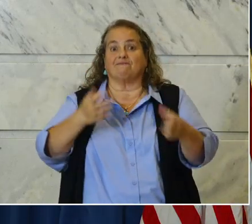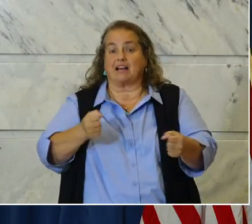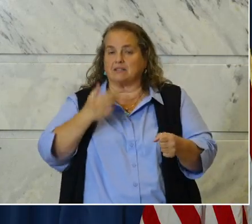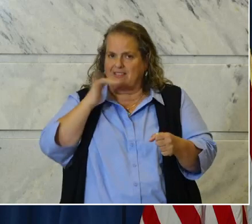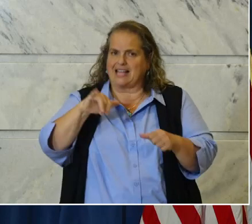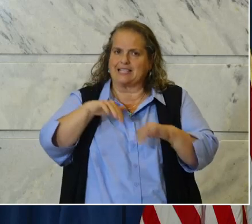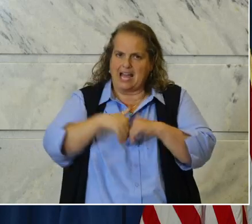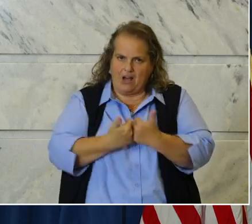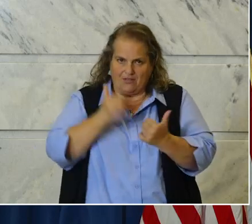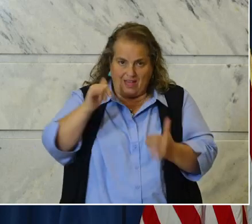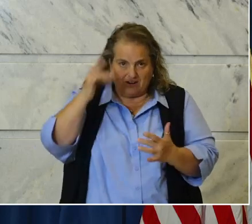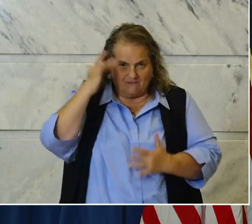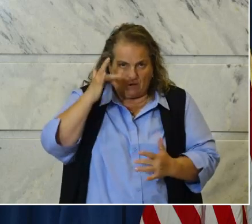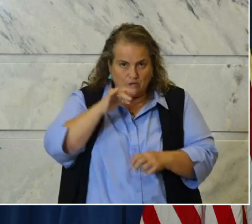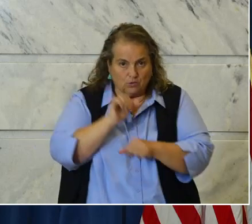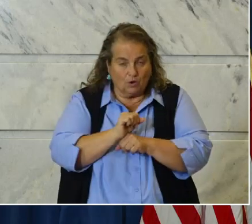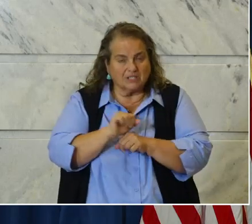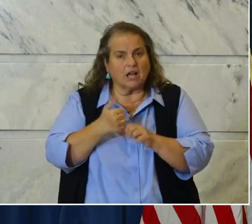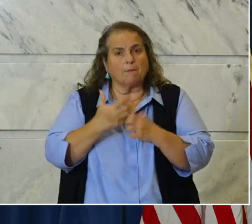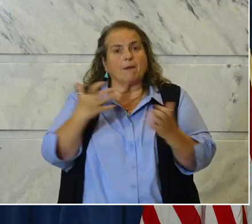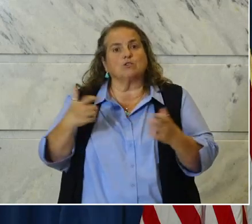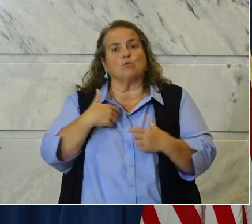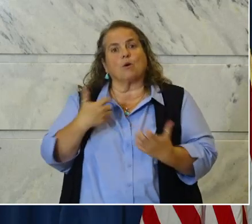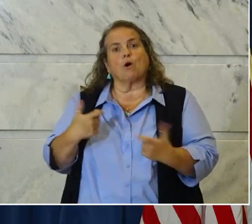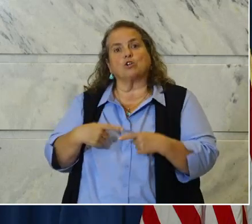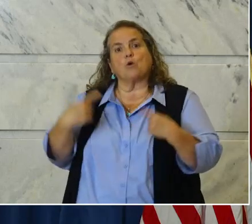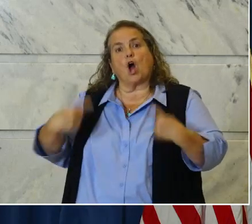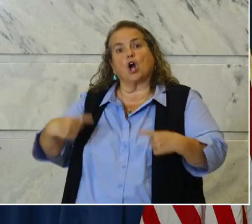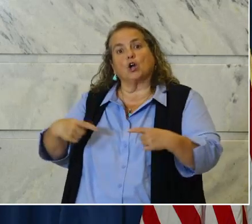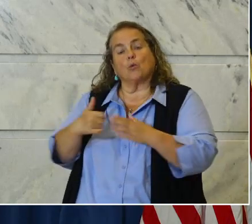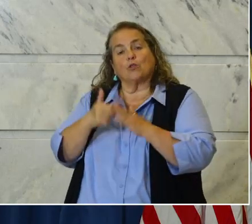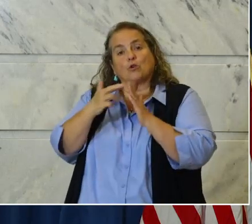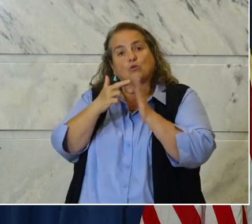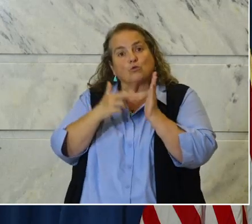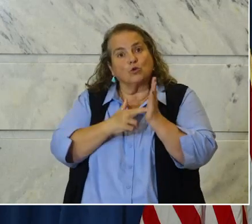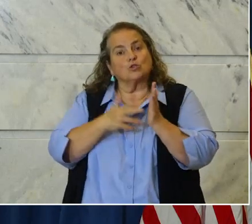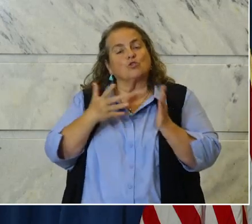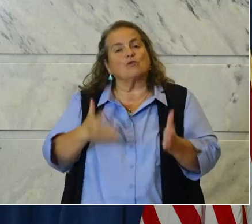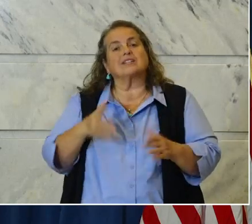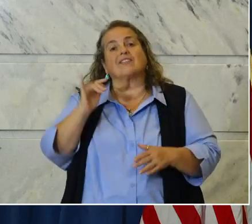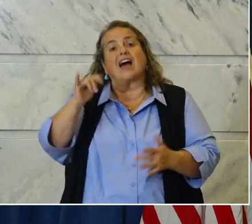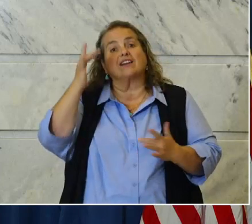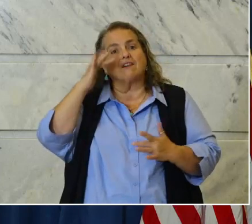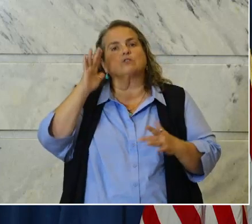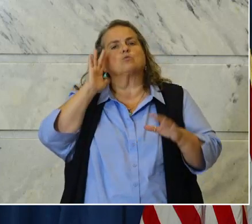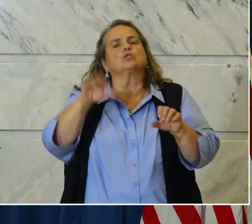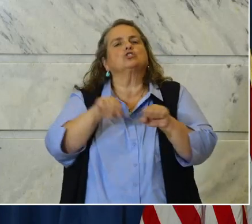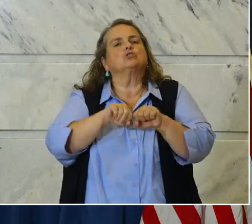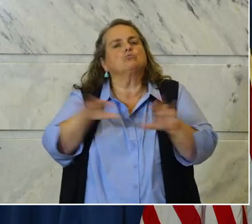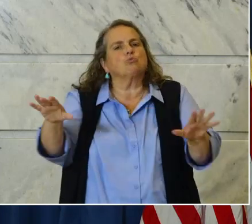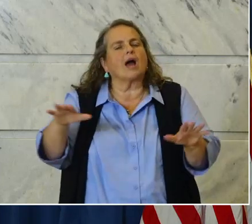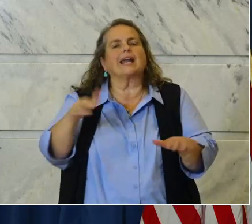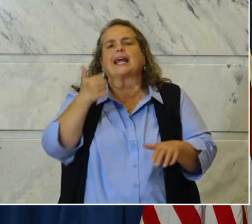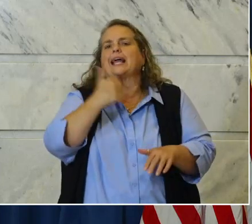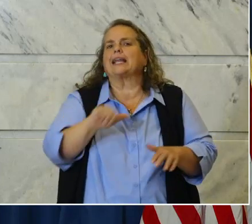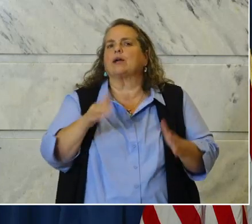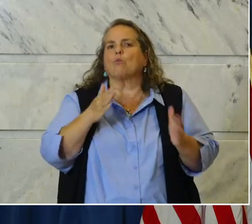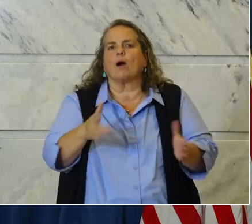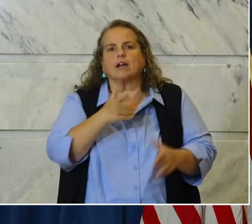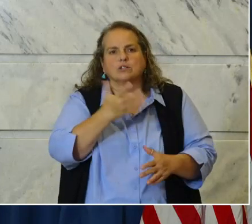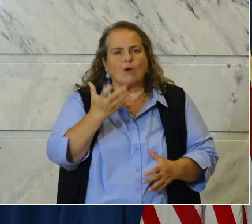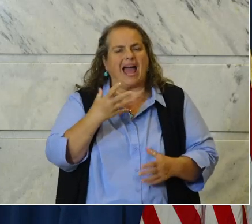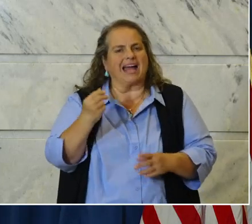works. And as much as we can argue with the rules and the rest, you can't argue with the virus. It spreads the way that it spreads, and it is